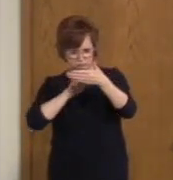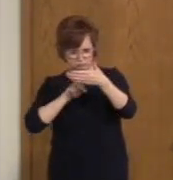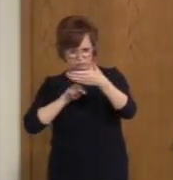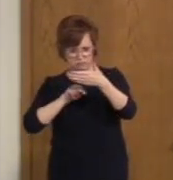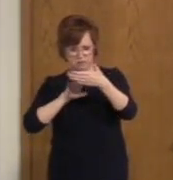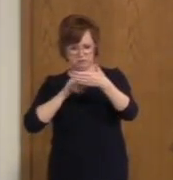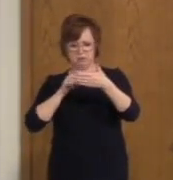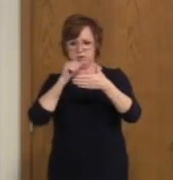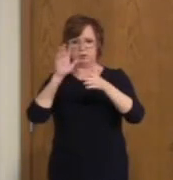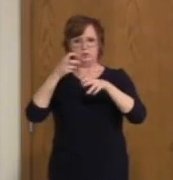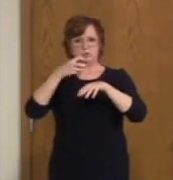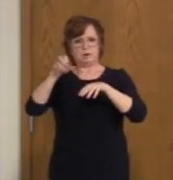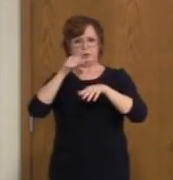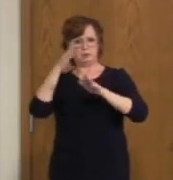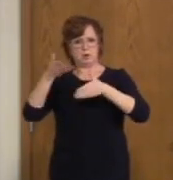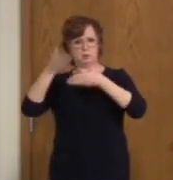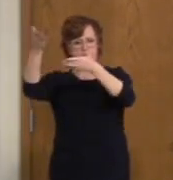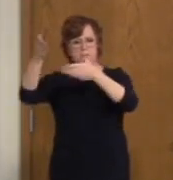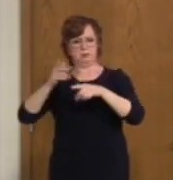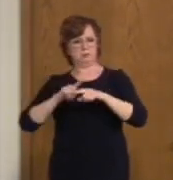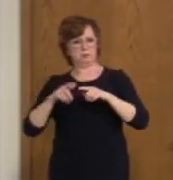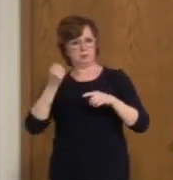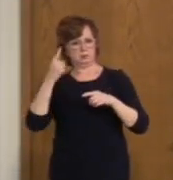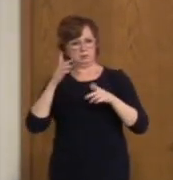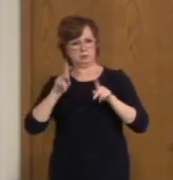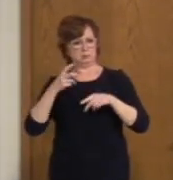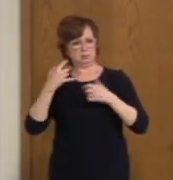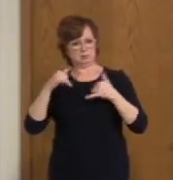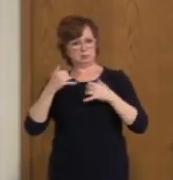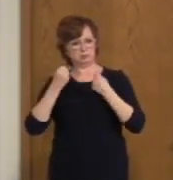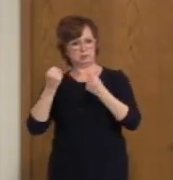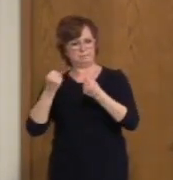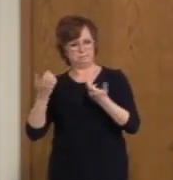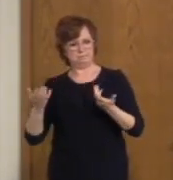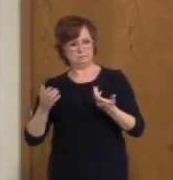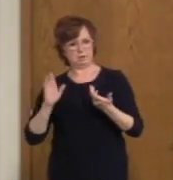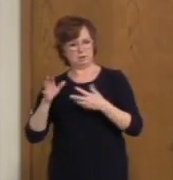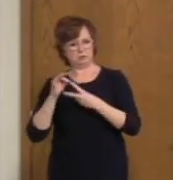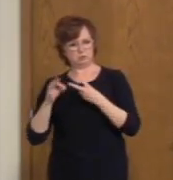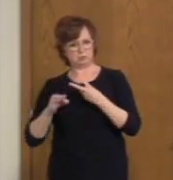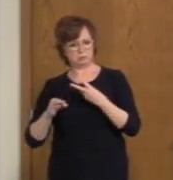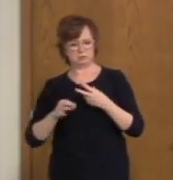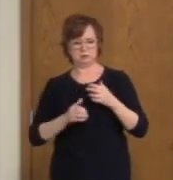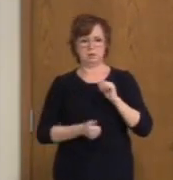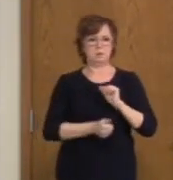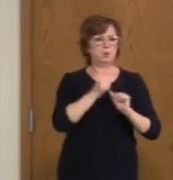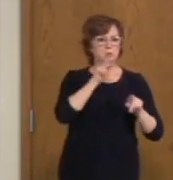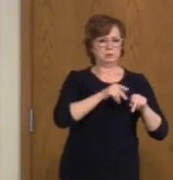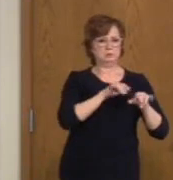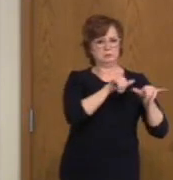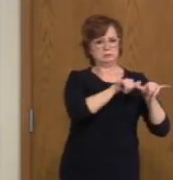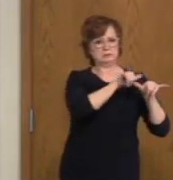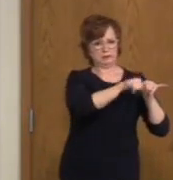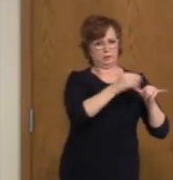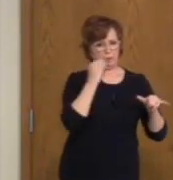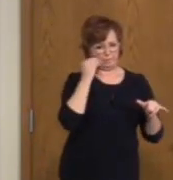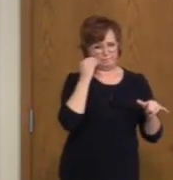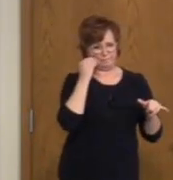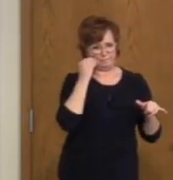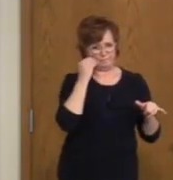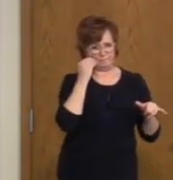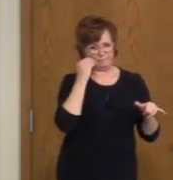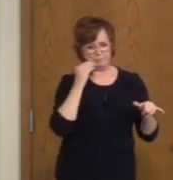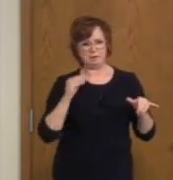and that especially allows to our friends in Moose Jaw. And we have the one thing we have in Saskatchewan